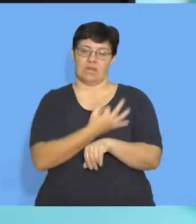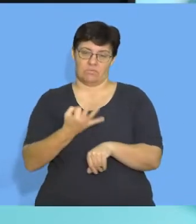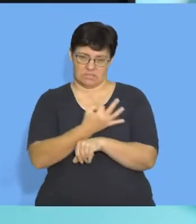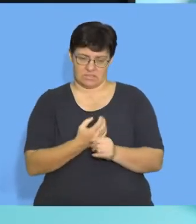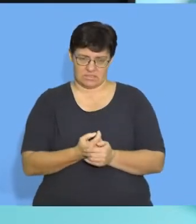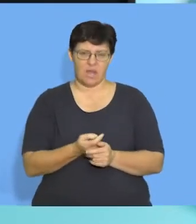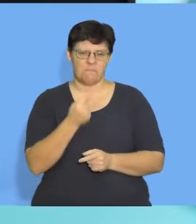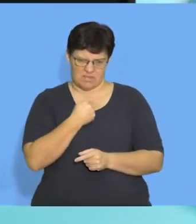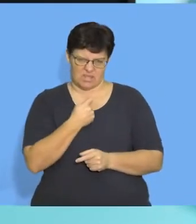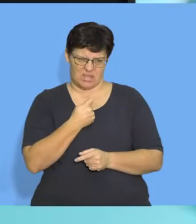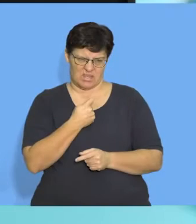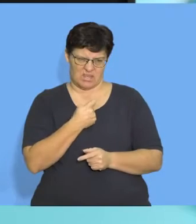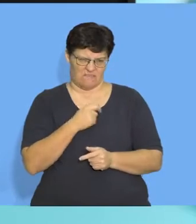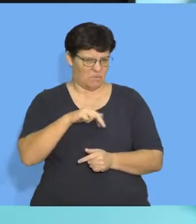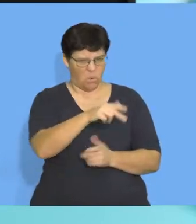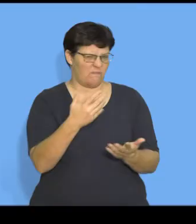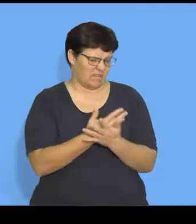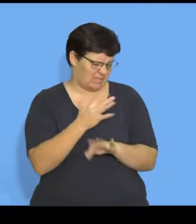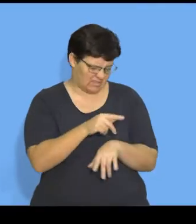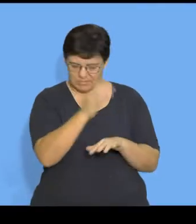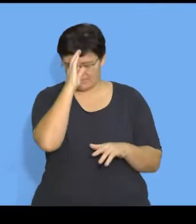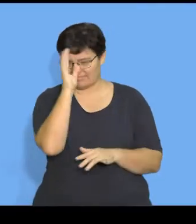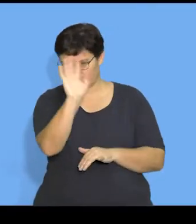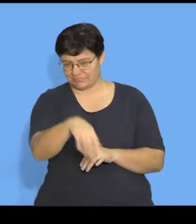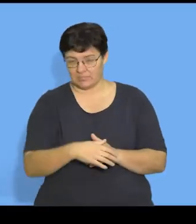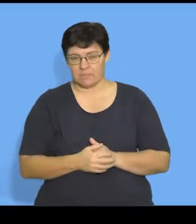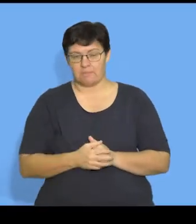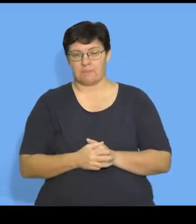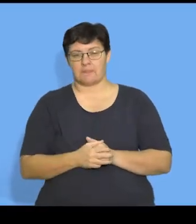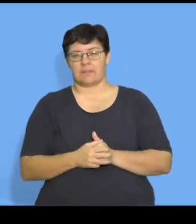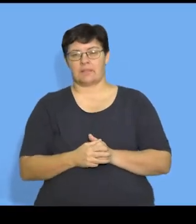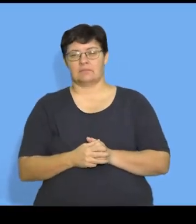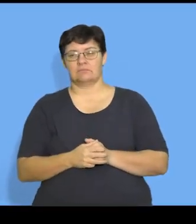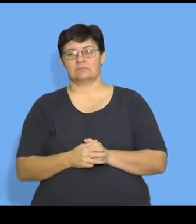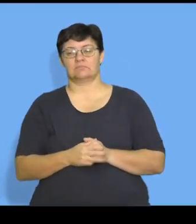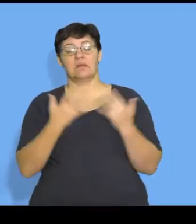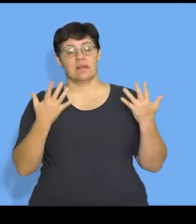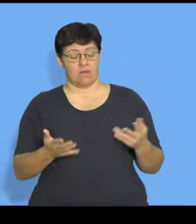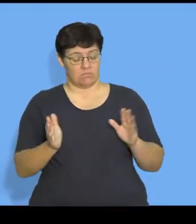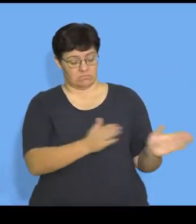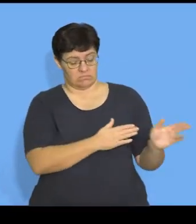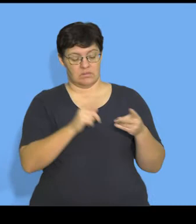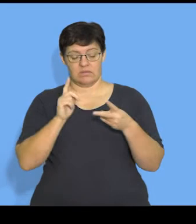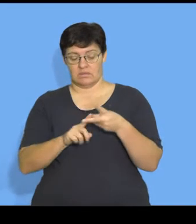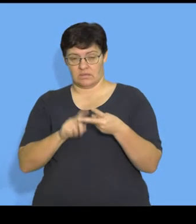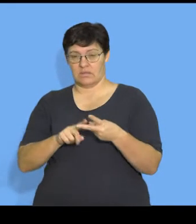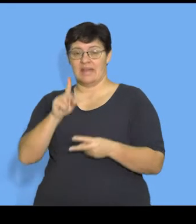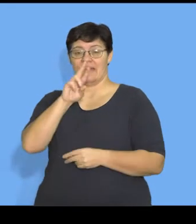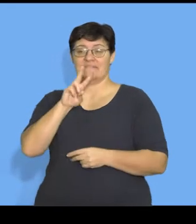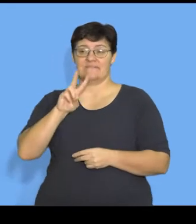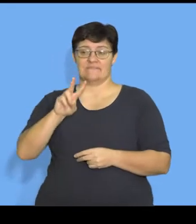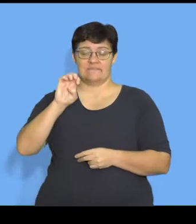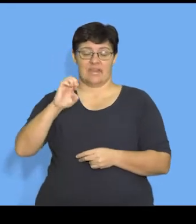little bit faster than that, but you get the idea. So then we get vectors. Now this is a new term for